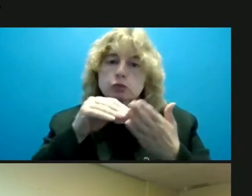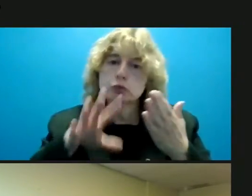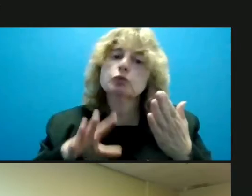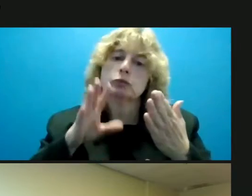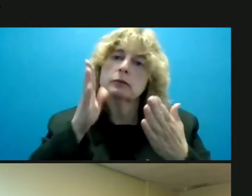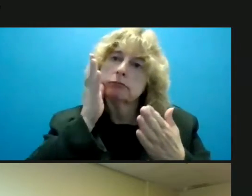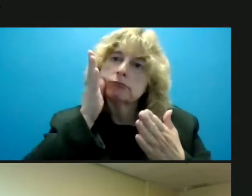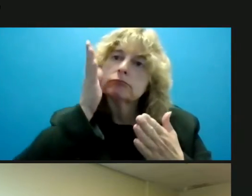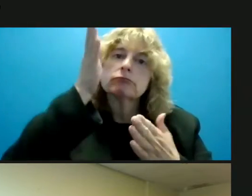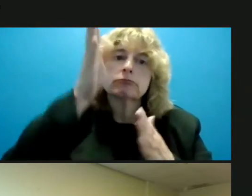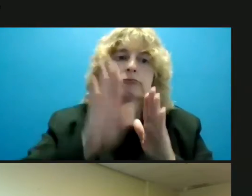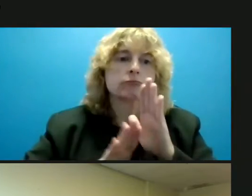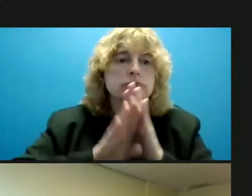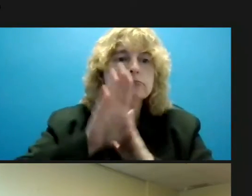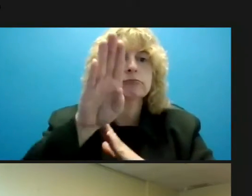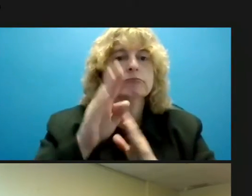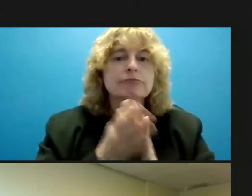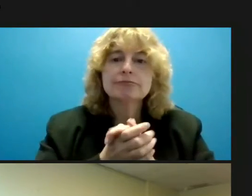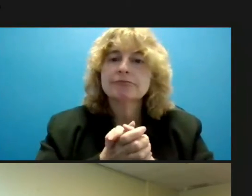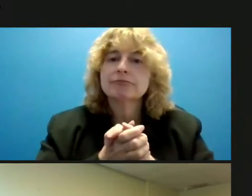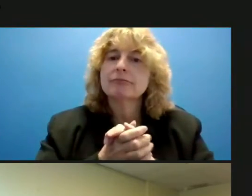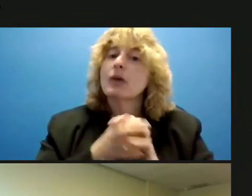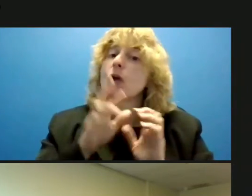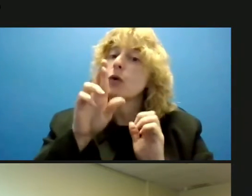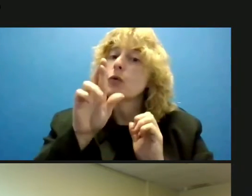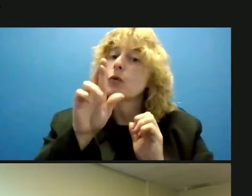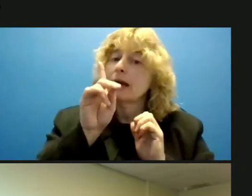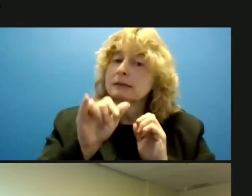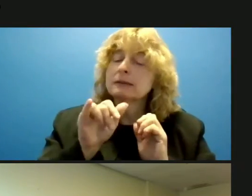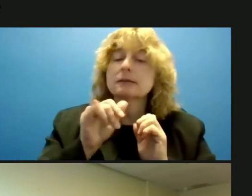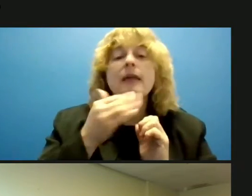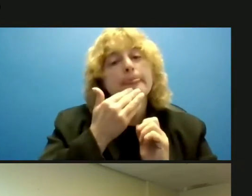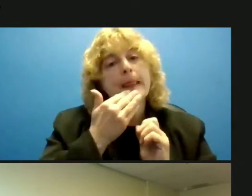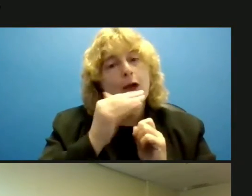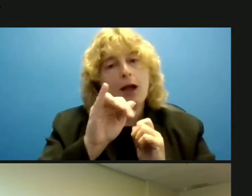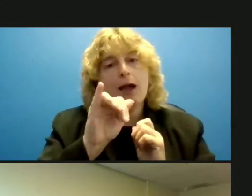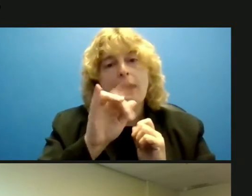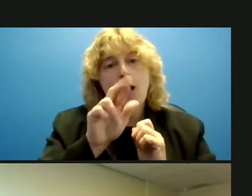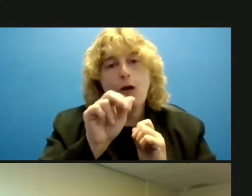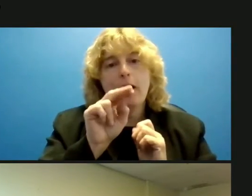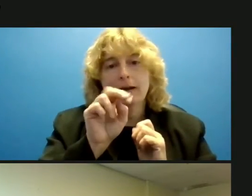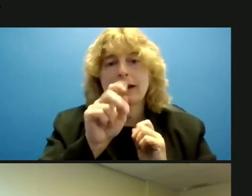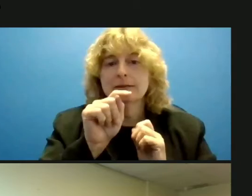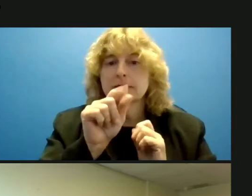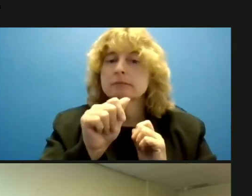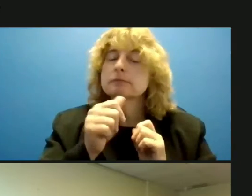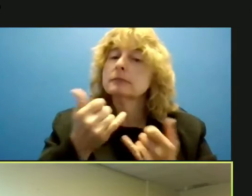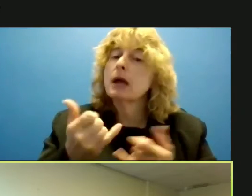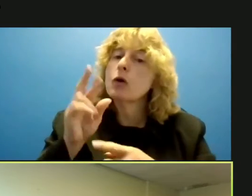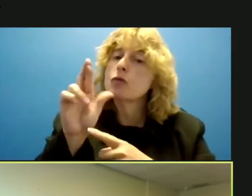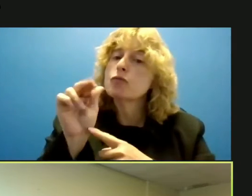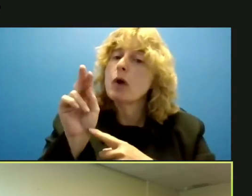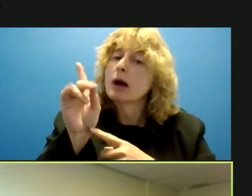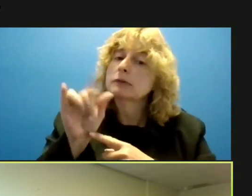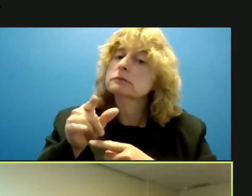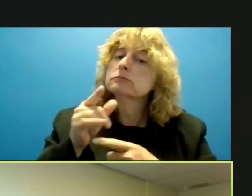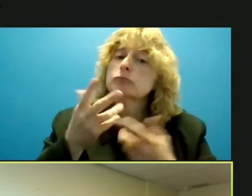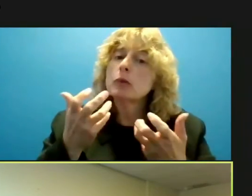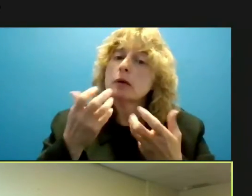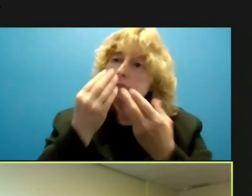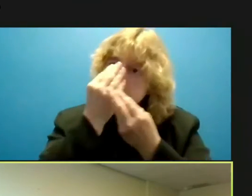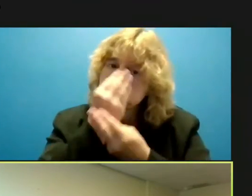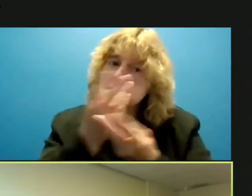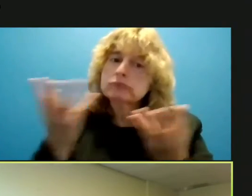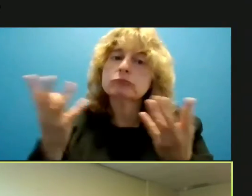you. Randy, if you would, what is it that you really want to communicate right now to families. Well, thank you, Jimetta, for